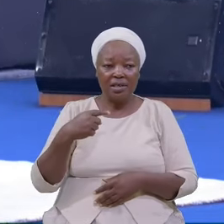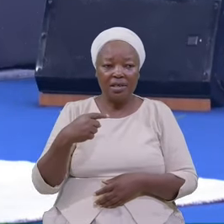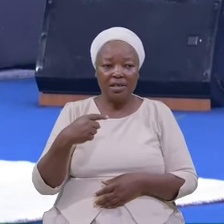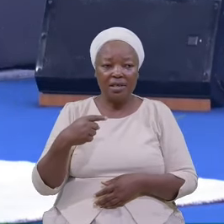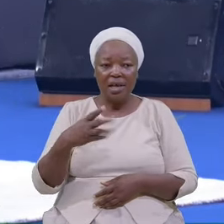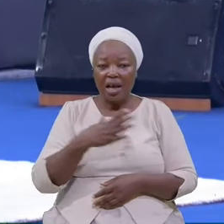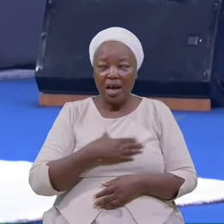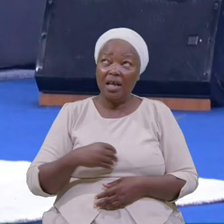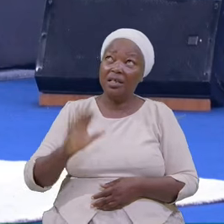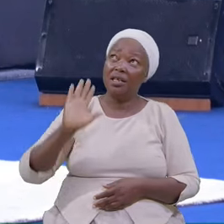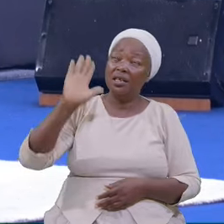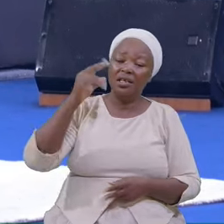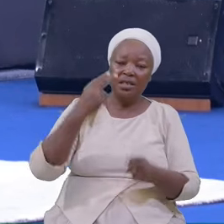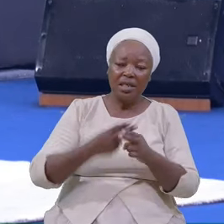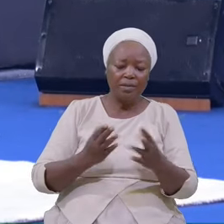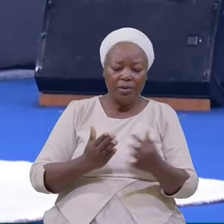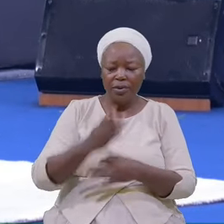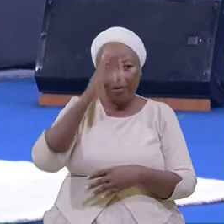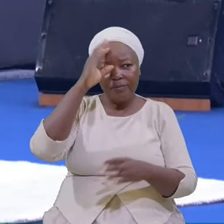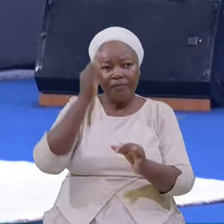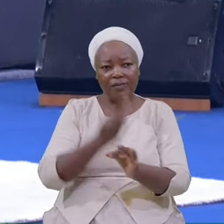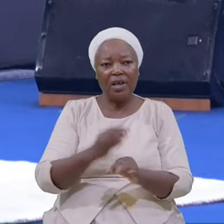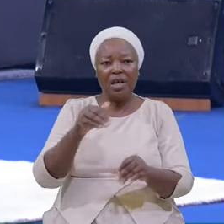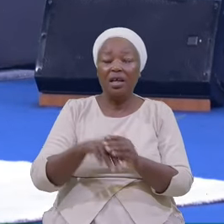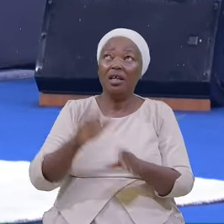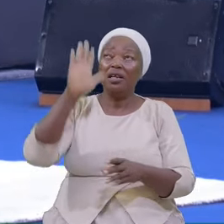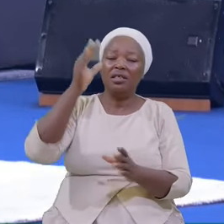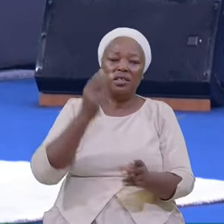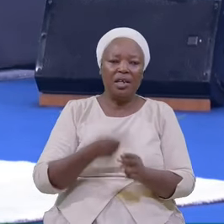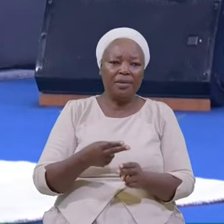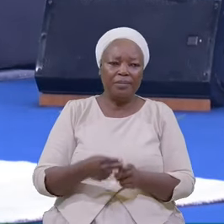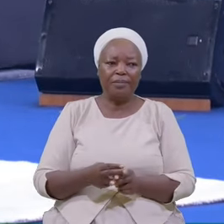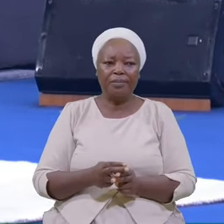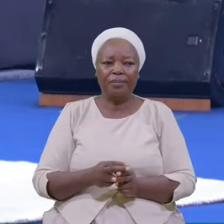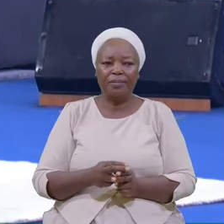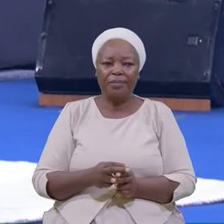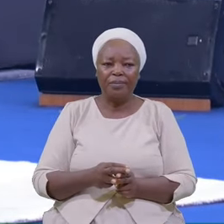his name through faith in his name